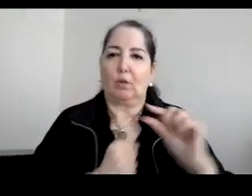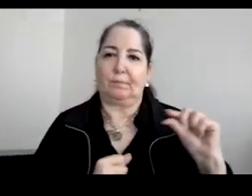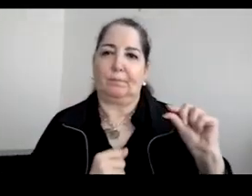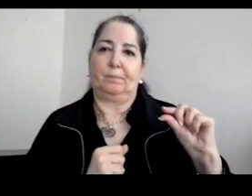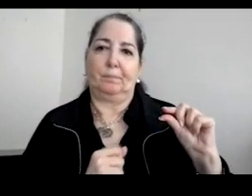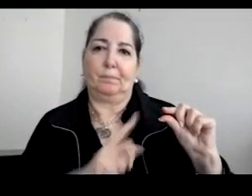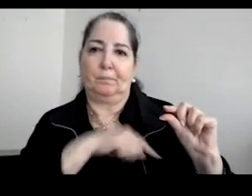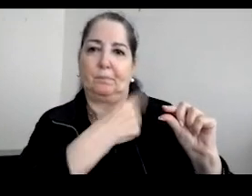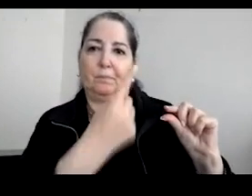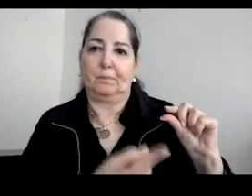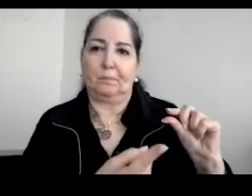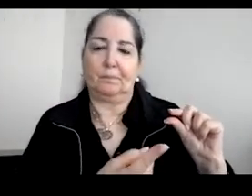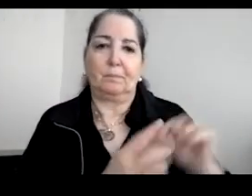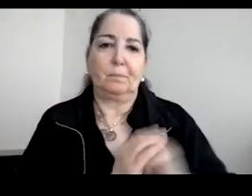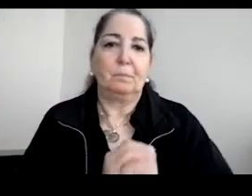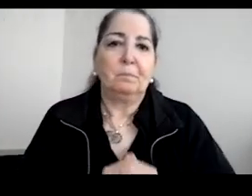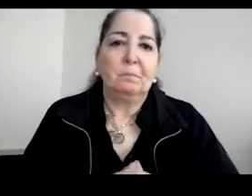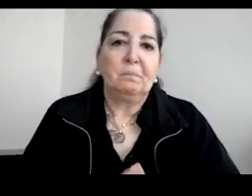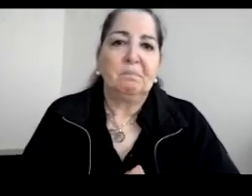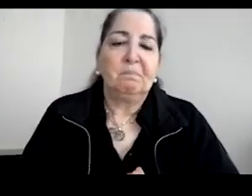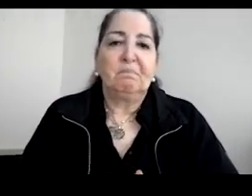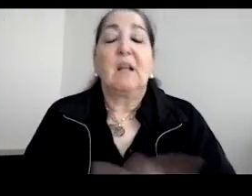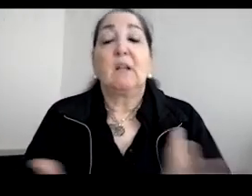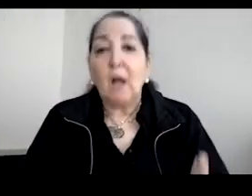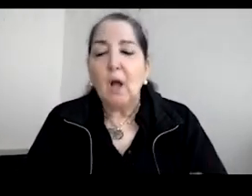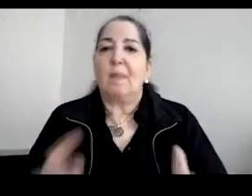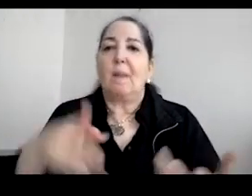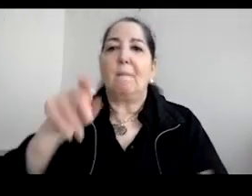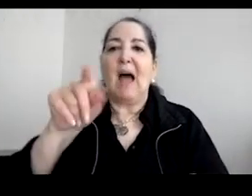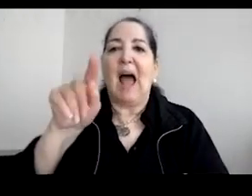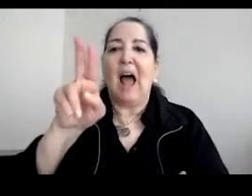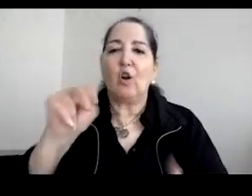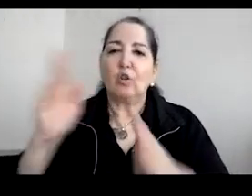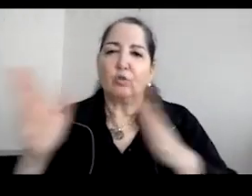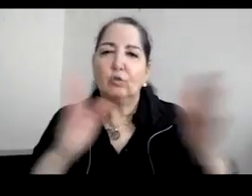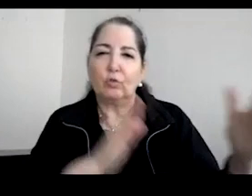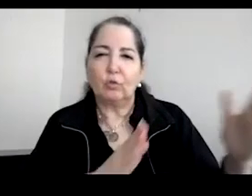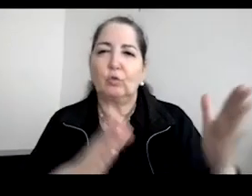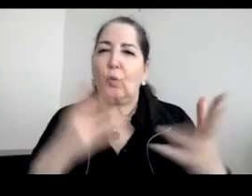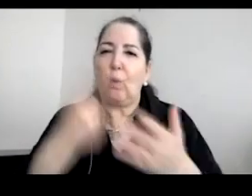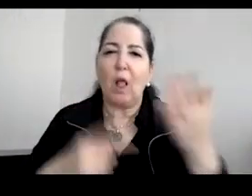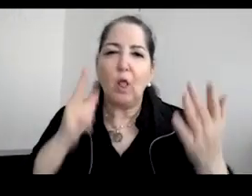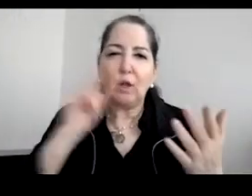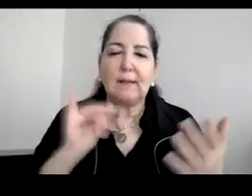explaining these patterns is complicated, obviously, but one of the really, one of the largest